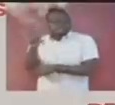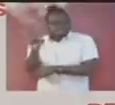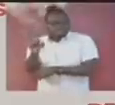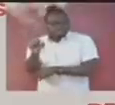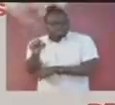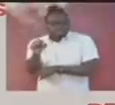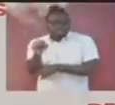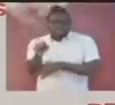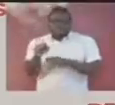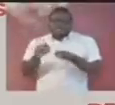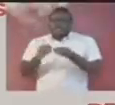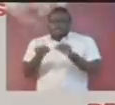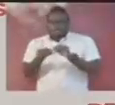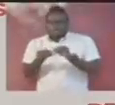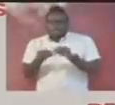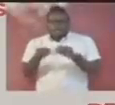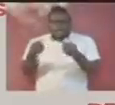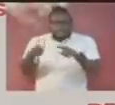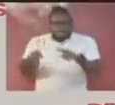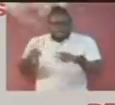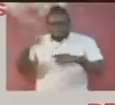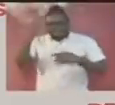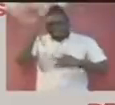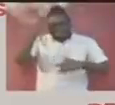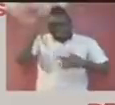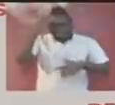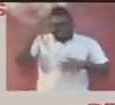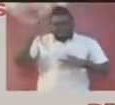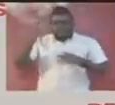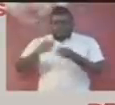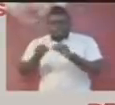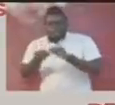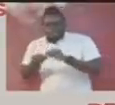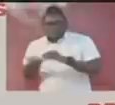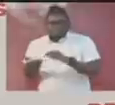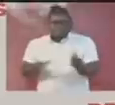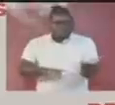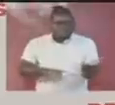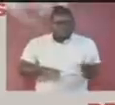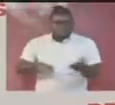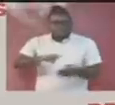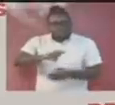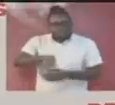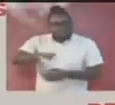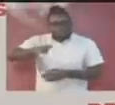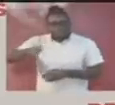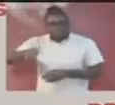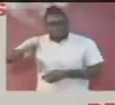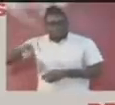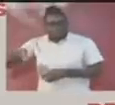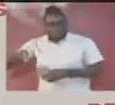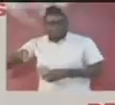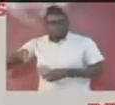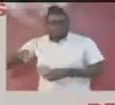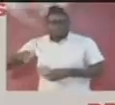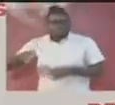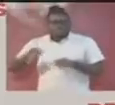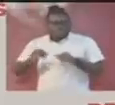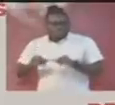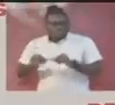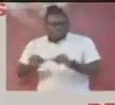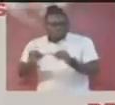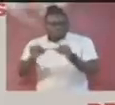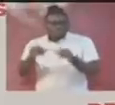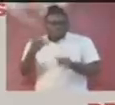cases, 3, the number of fatalities, 4, the robustness of the healthcare response. So